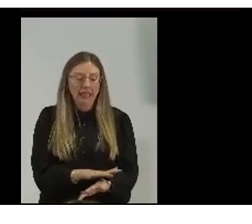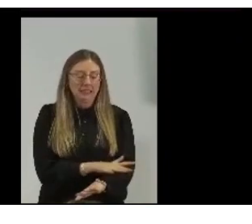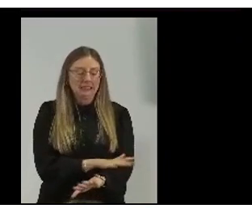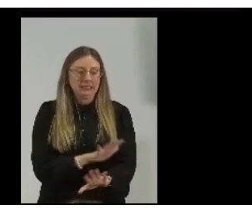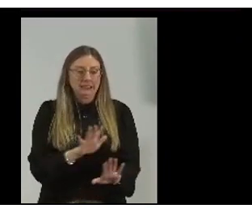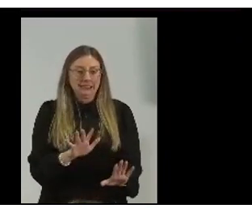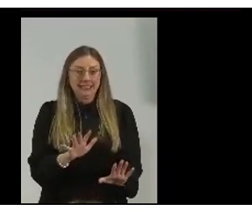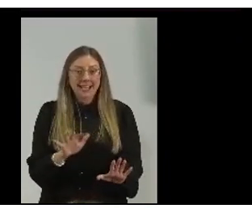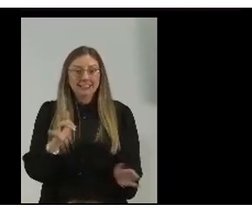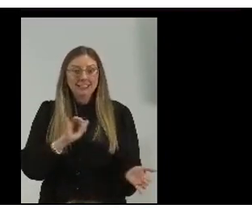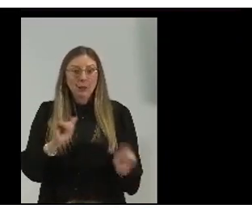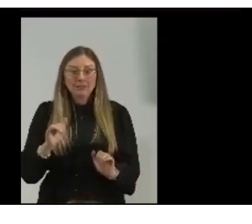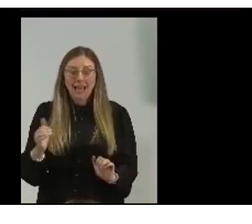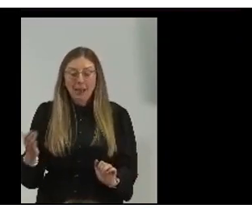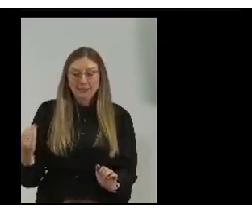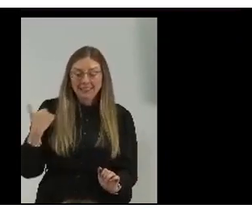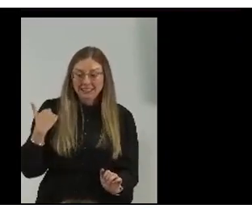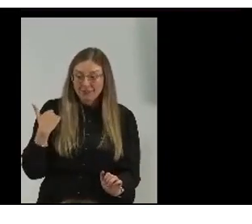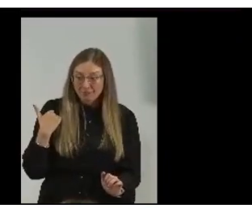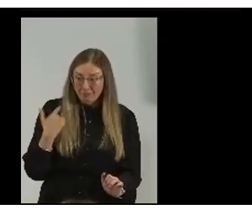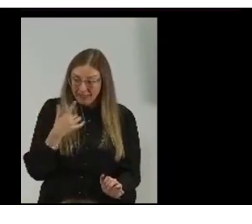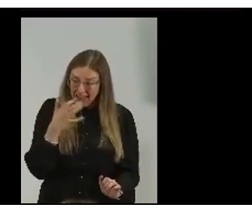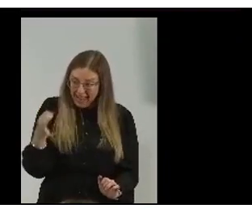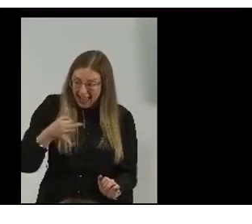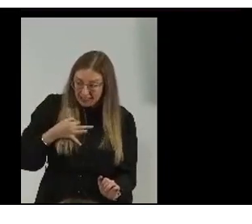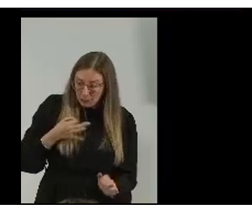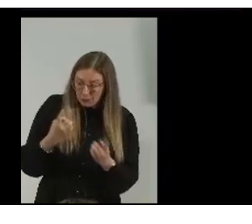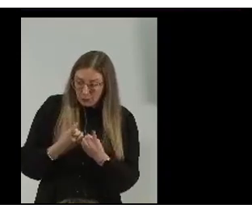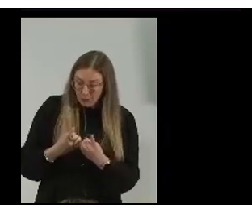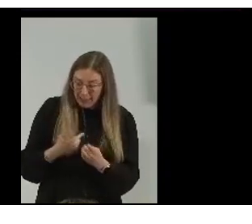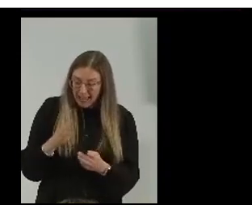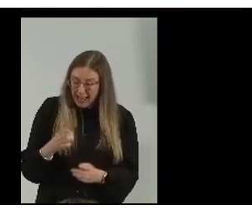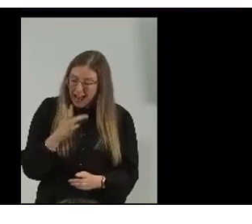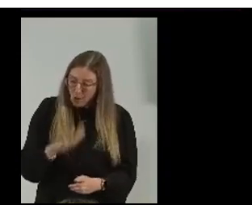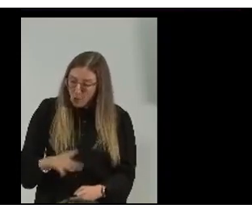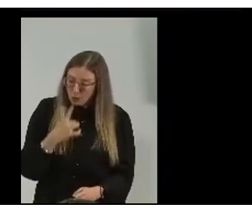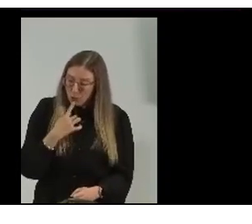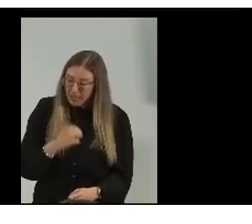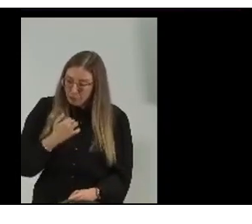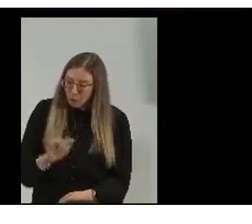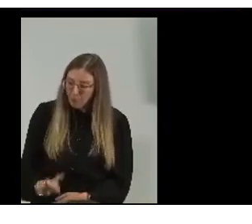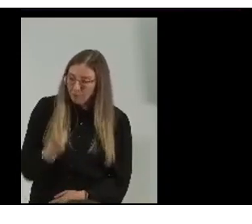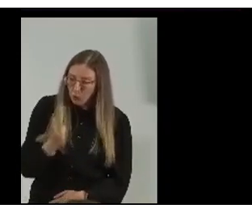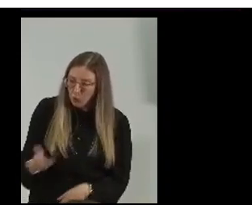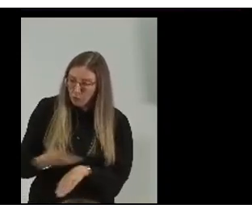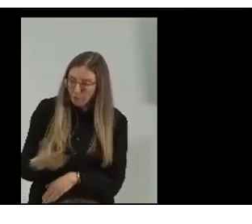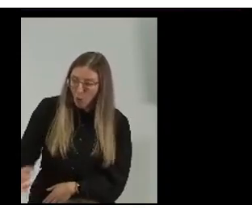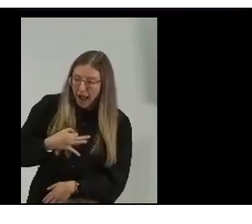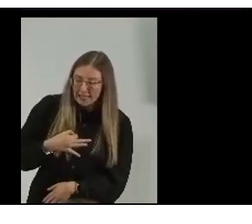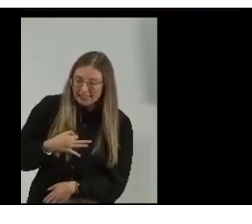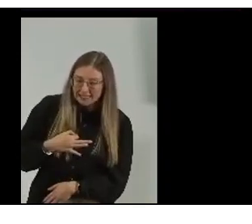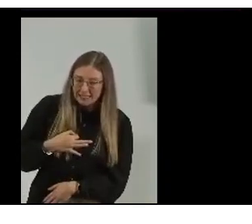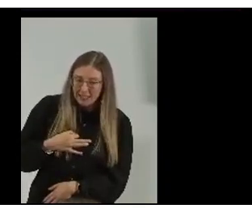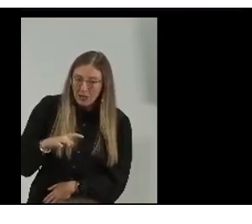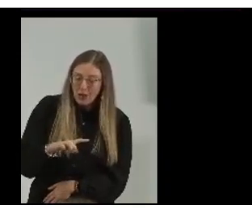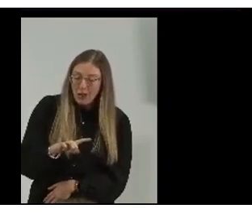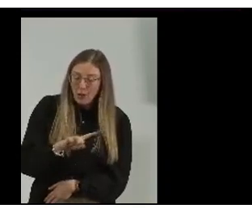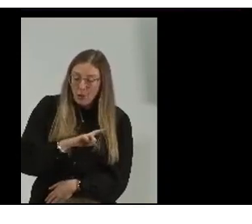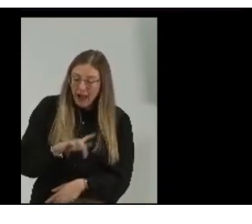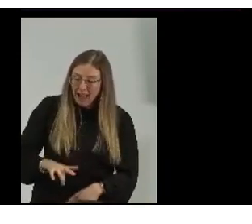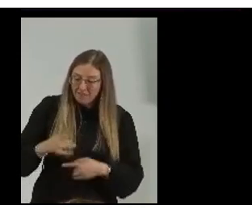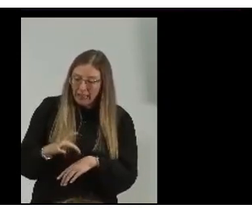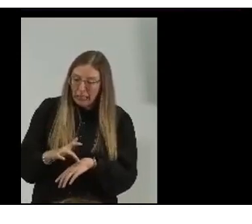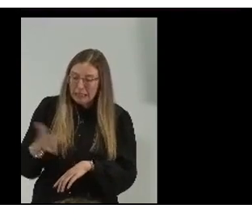where people come to me and say, hey, Irene, can I ask you a question? But I want to say I'm sorry first before I ask, because you're